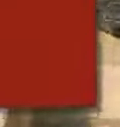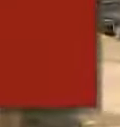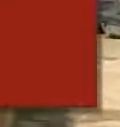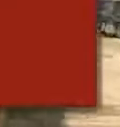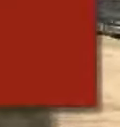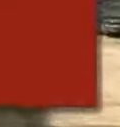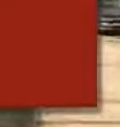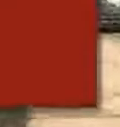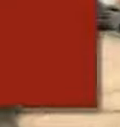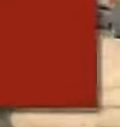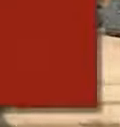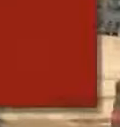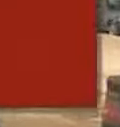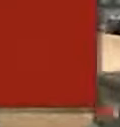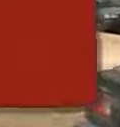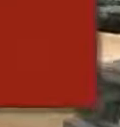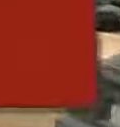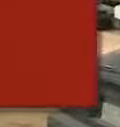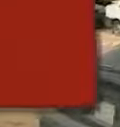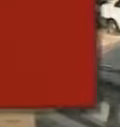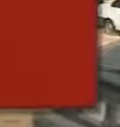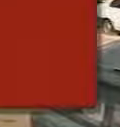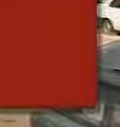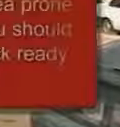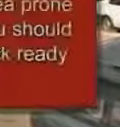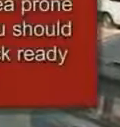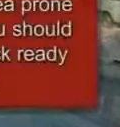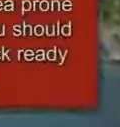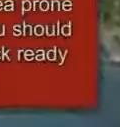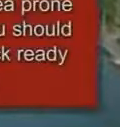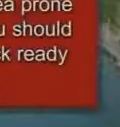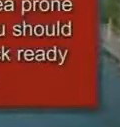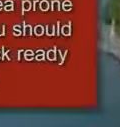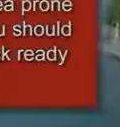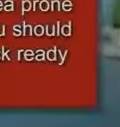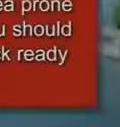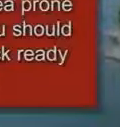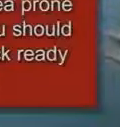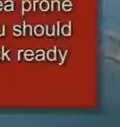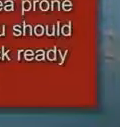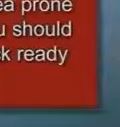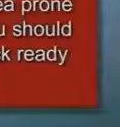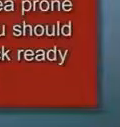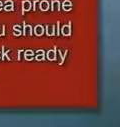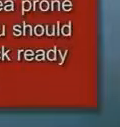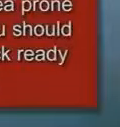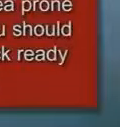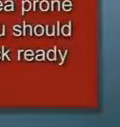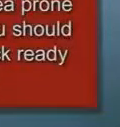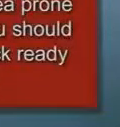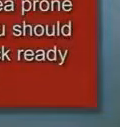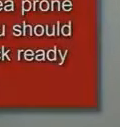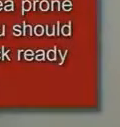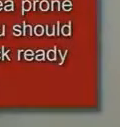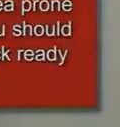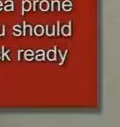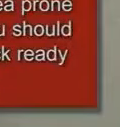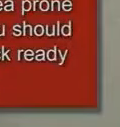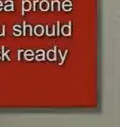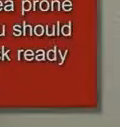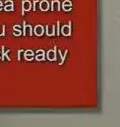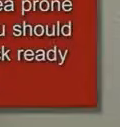low-lying coastal zone, you must have a tsunami response plan. If you live or work in an area prone to damages by a tsunami,